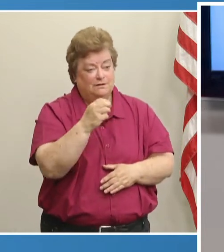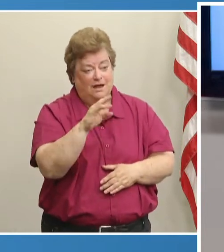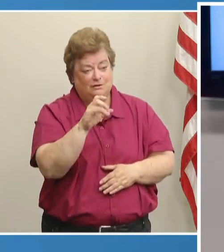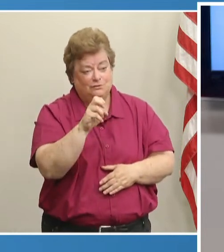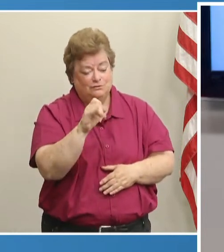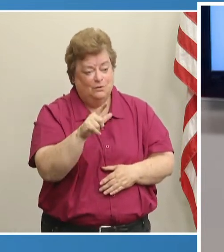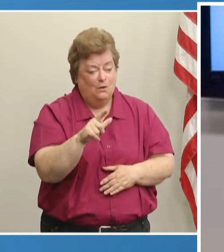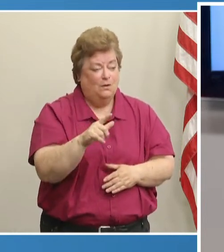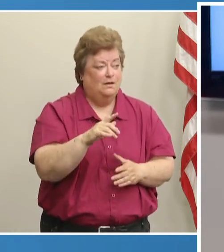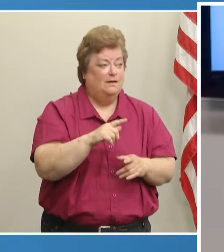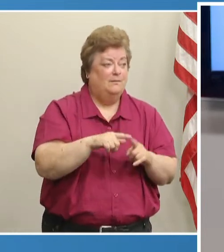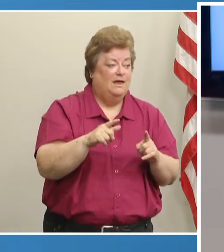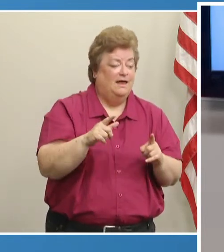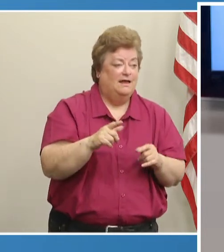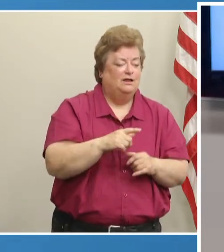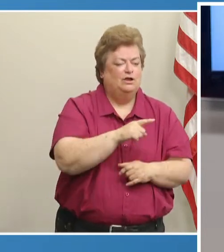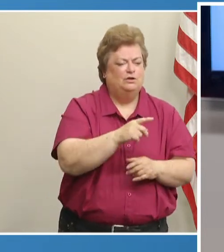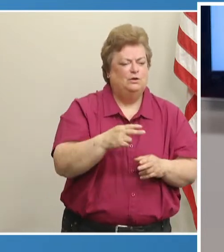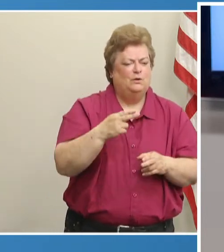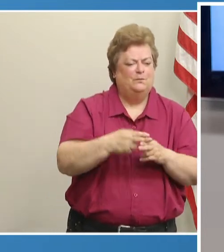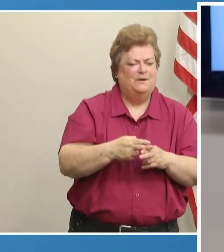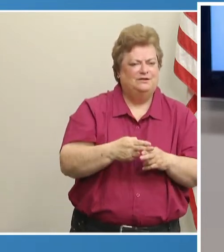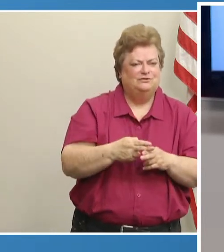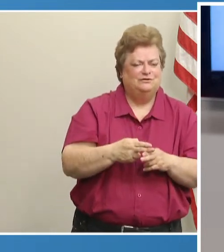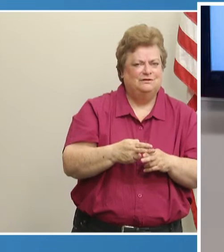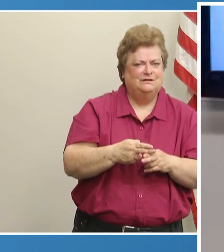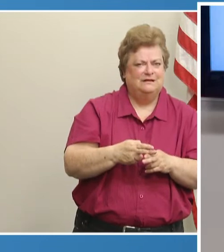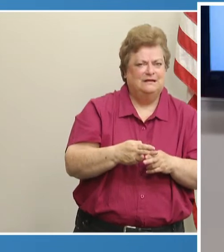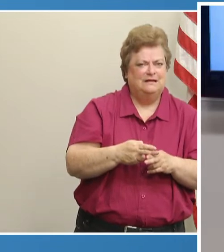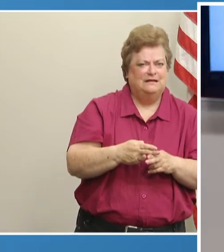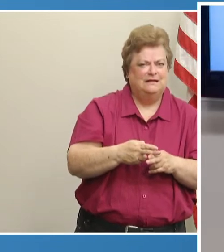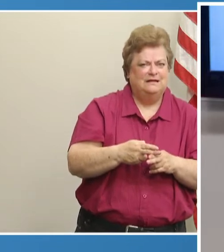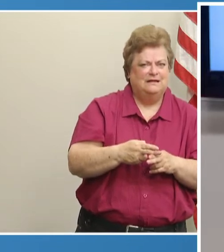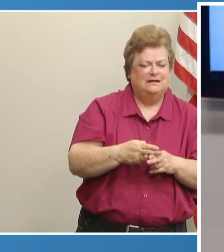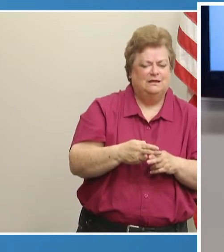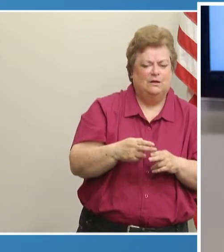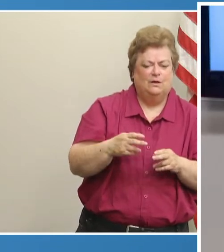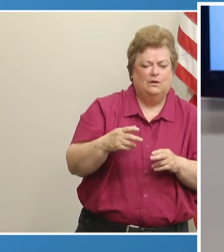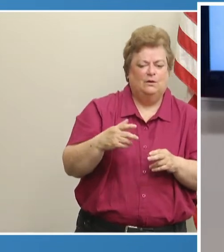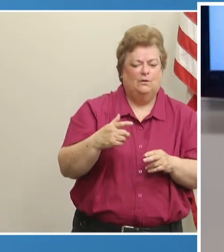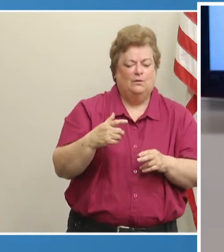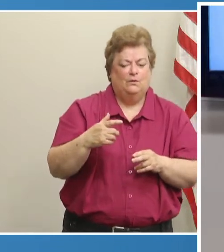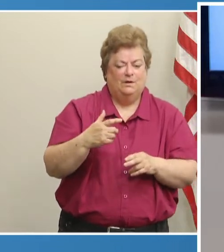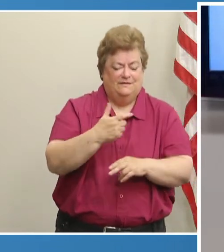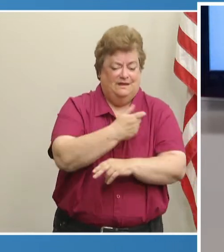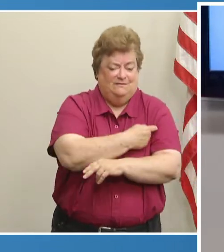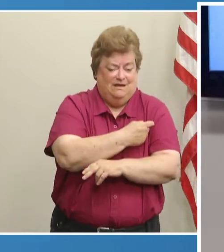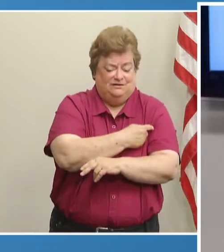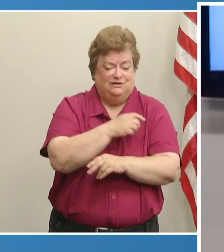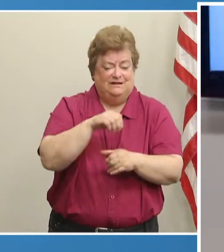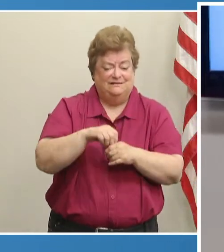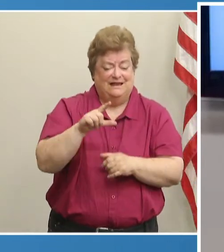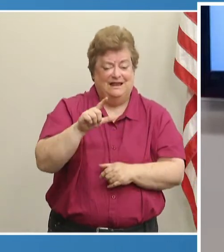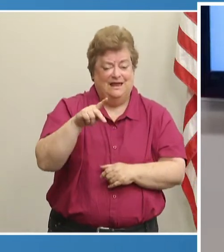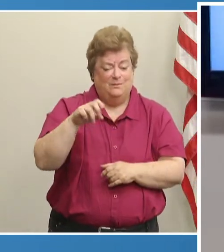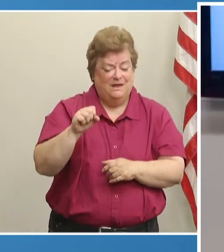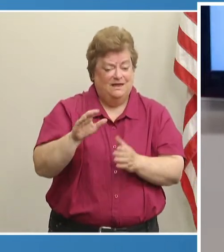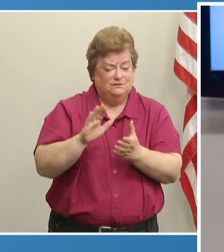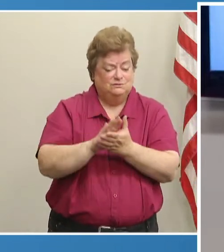both maybe, but you mentioned, starting at least in LPS schools this week doing the vaccinations, and if